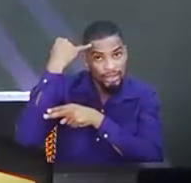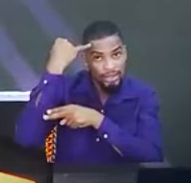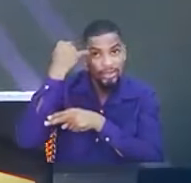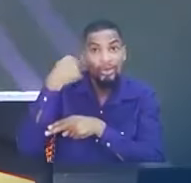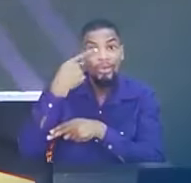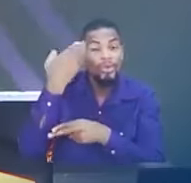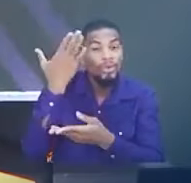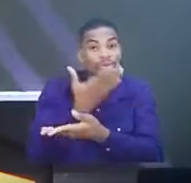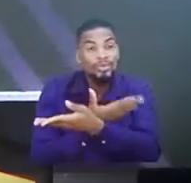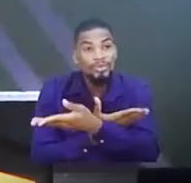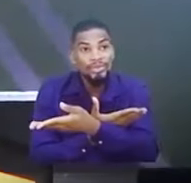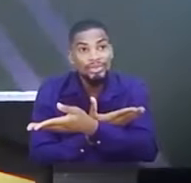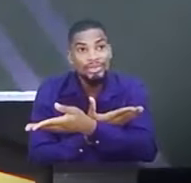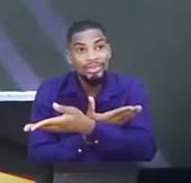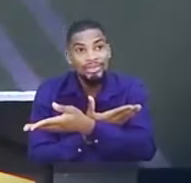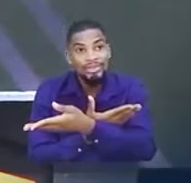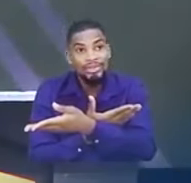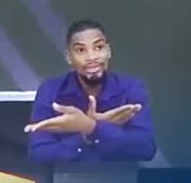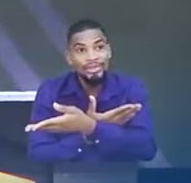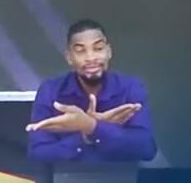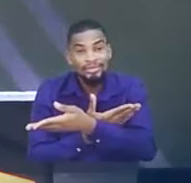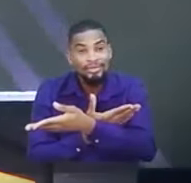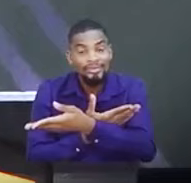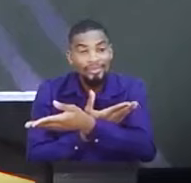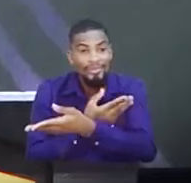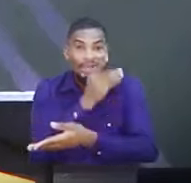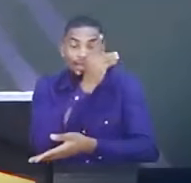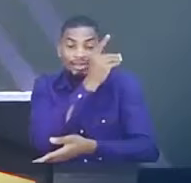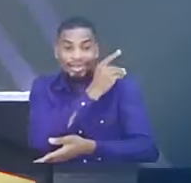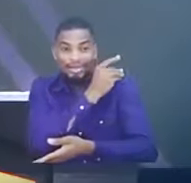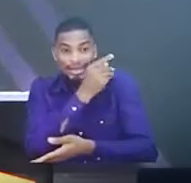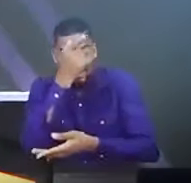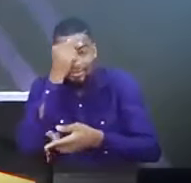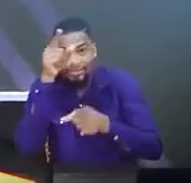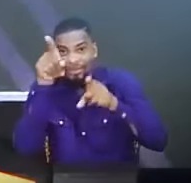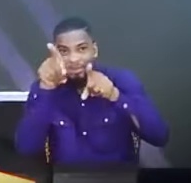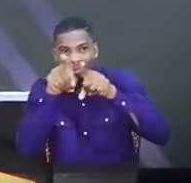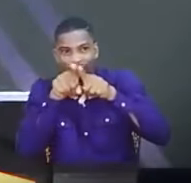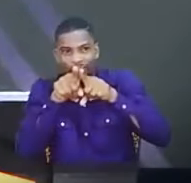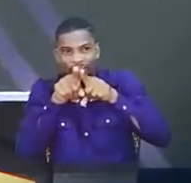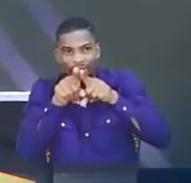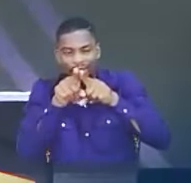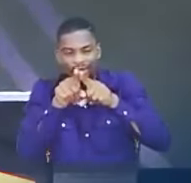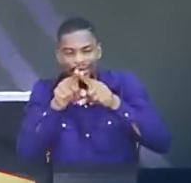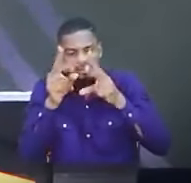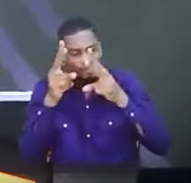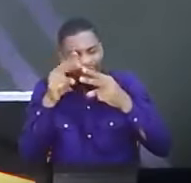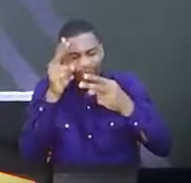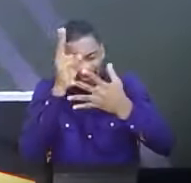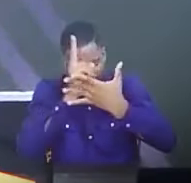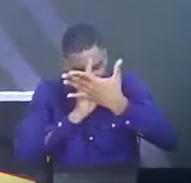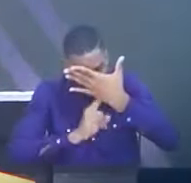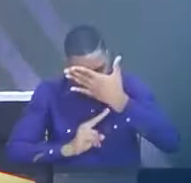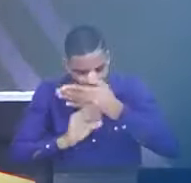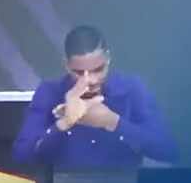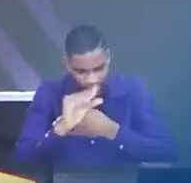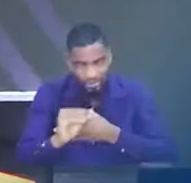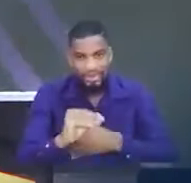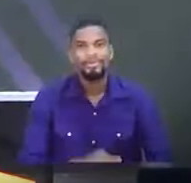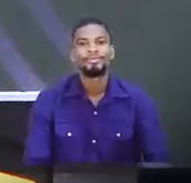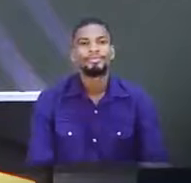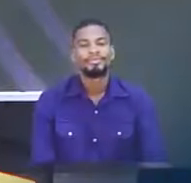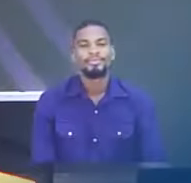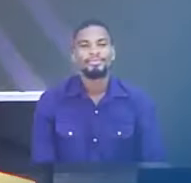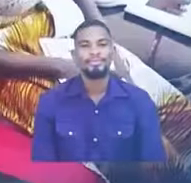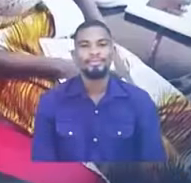of David's brother, and Jonadab was a very subtle man. Now, this